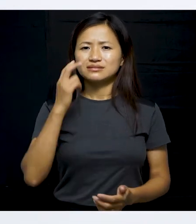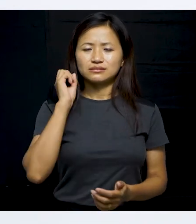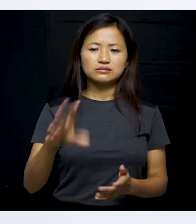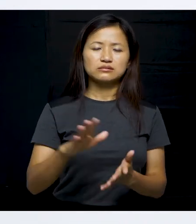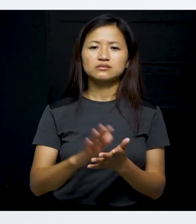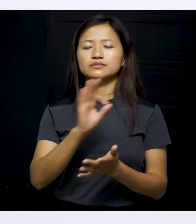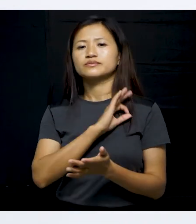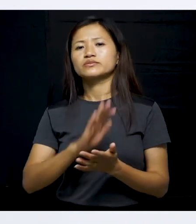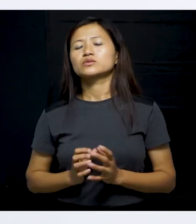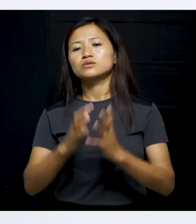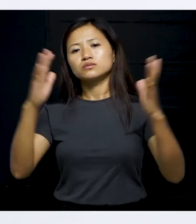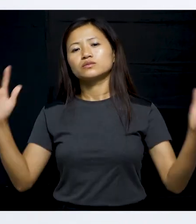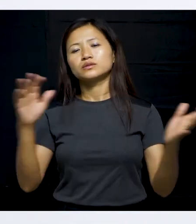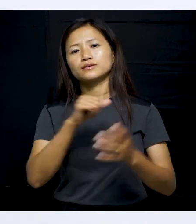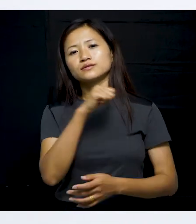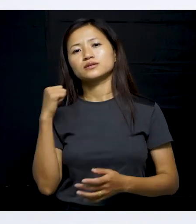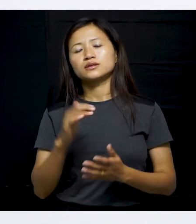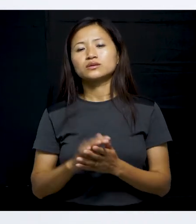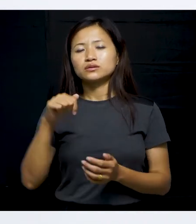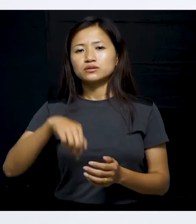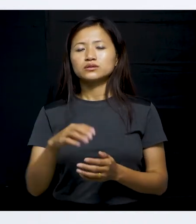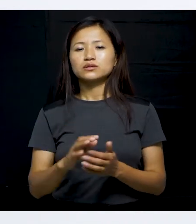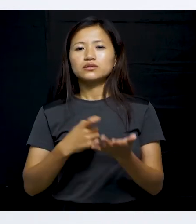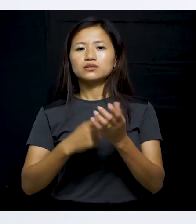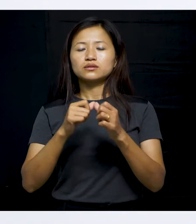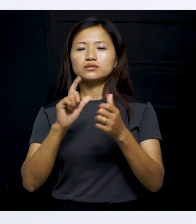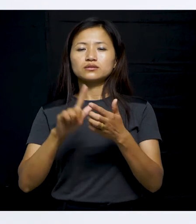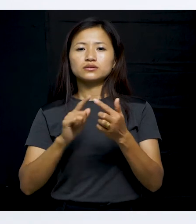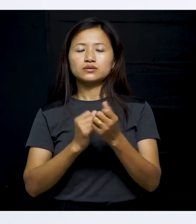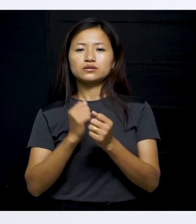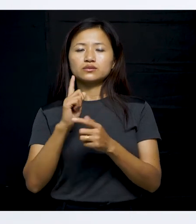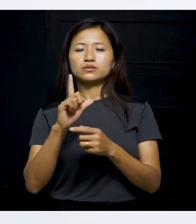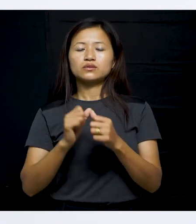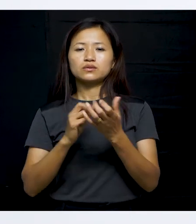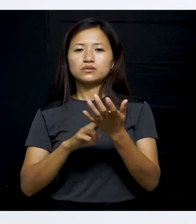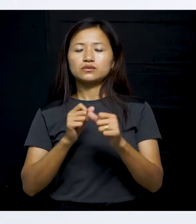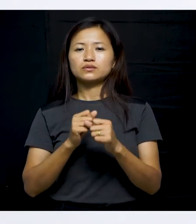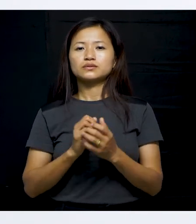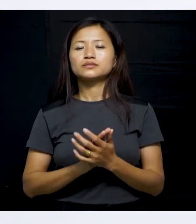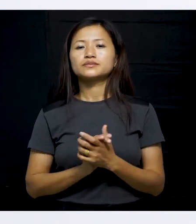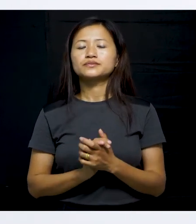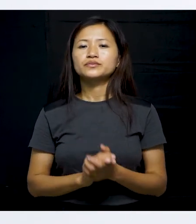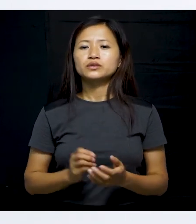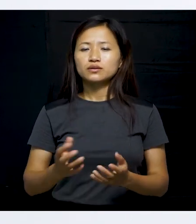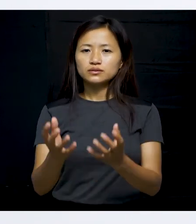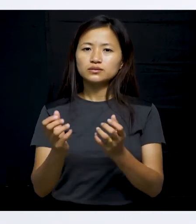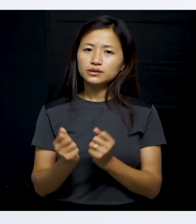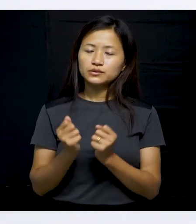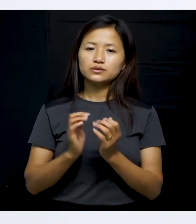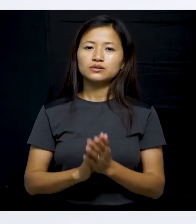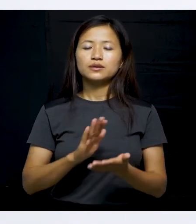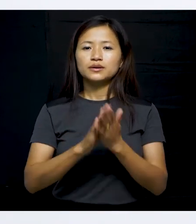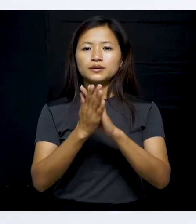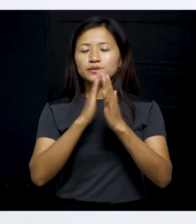too much of killing. But once this religion, once the Nagas accepted the Christian religion, there was peace